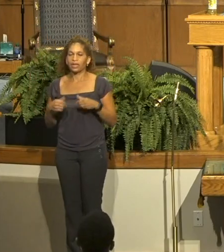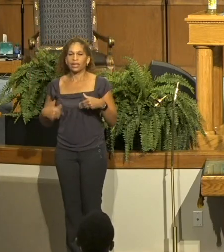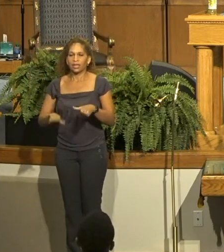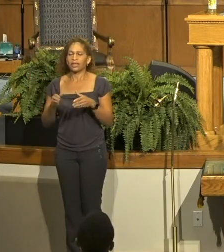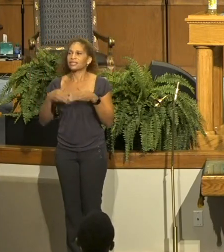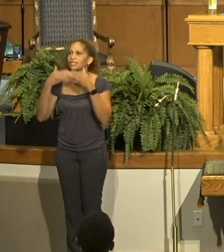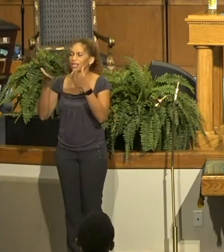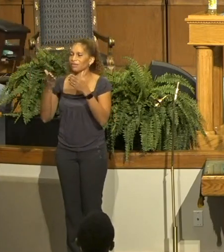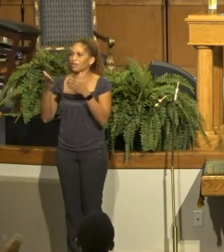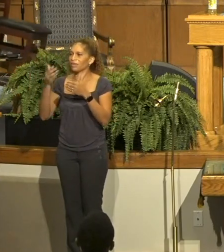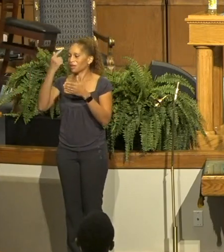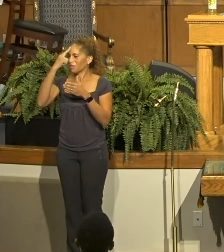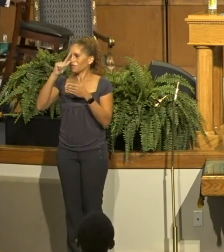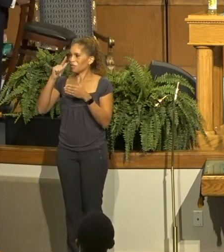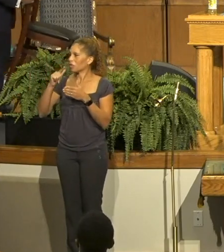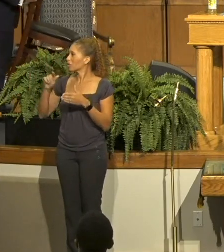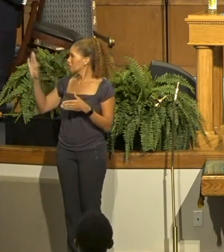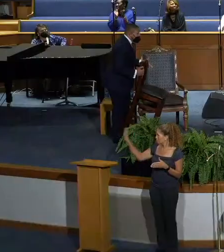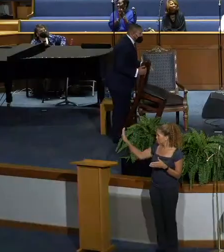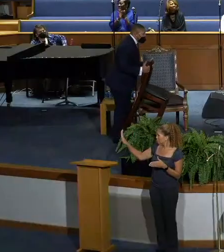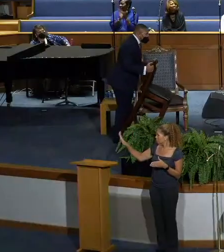Let's give it up for Miss Yara Allen.